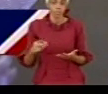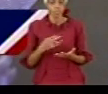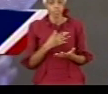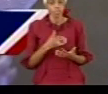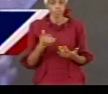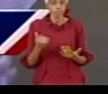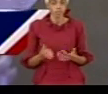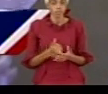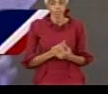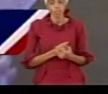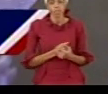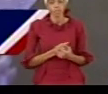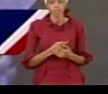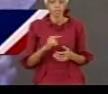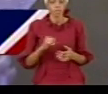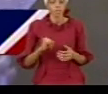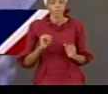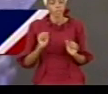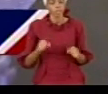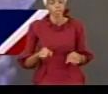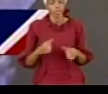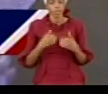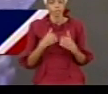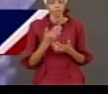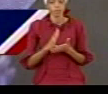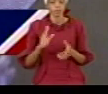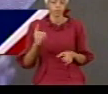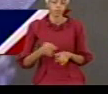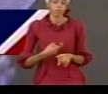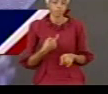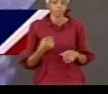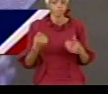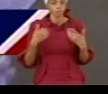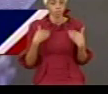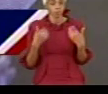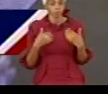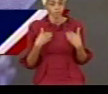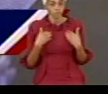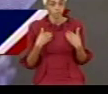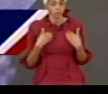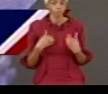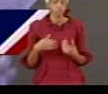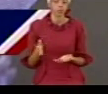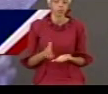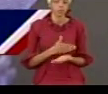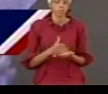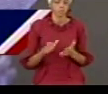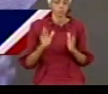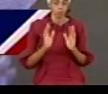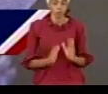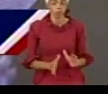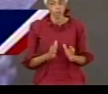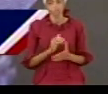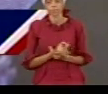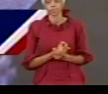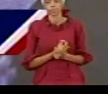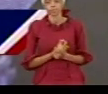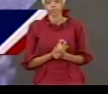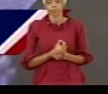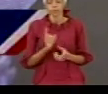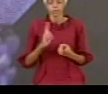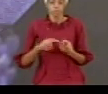have somebody from the youth choir or campus choir to be ready to read our selected verses from the